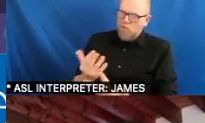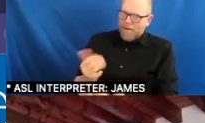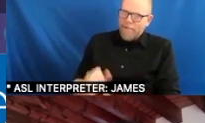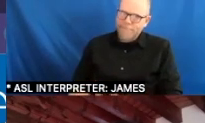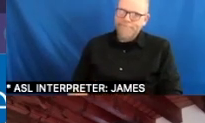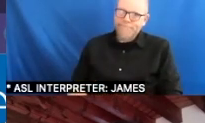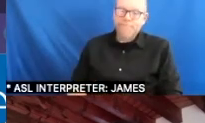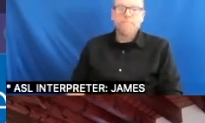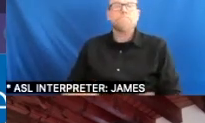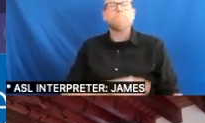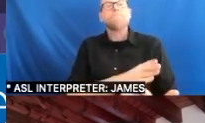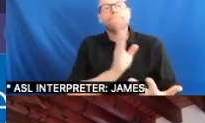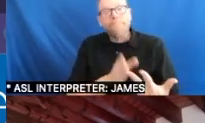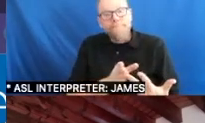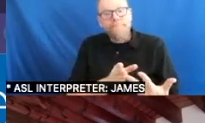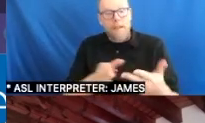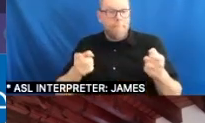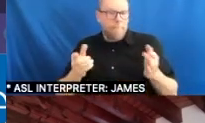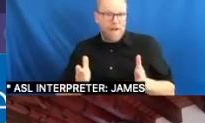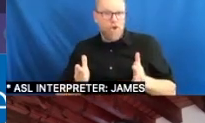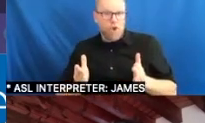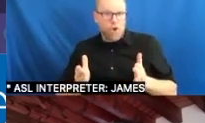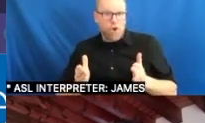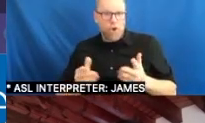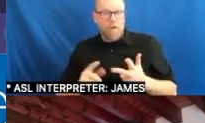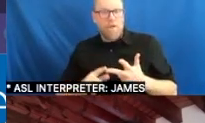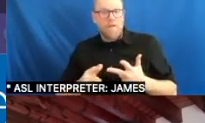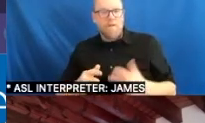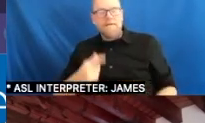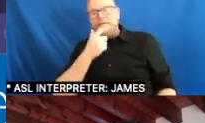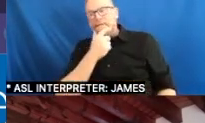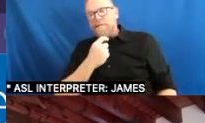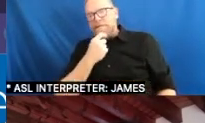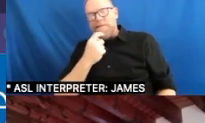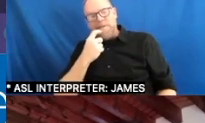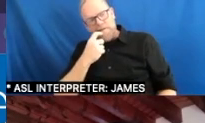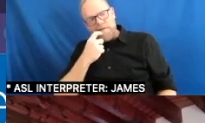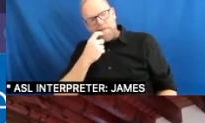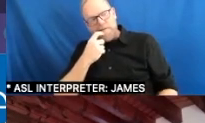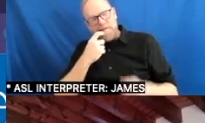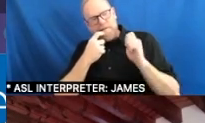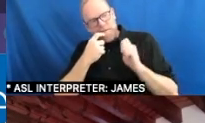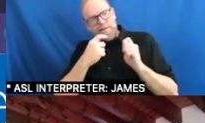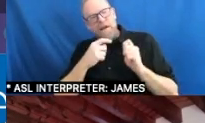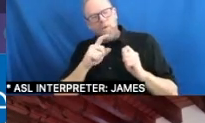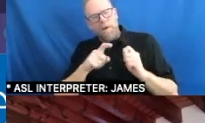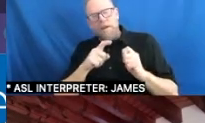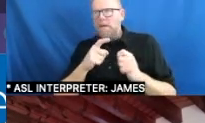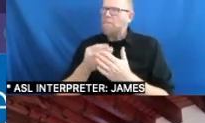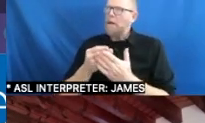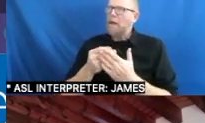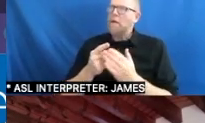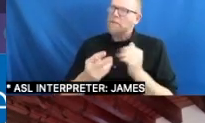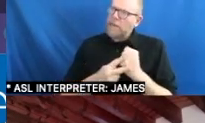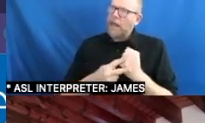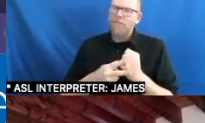as a manager, maybe the work or the member is thinking, we need to save for new equipment. So actually,